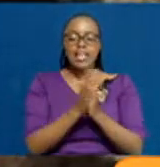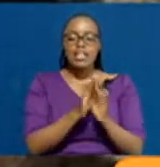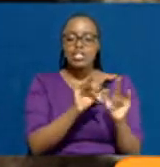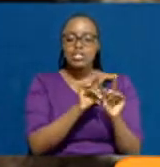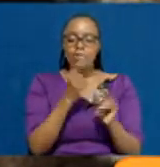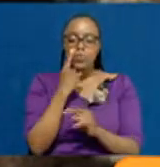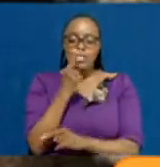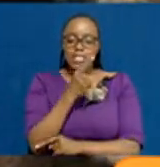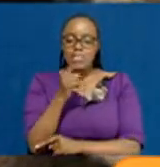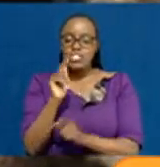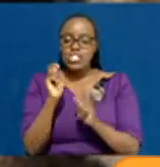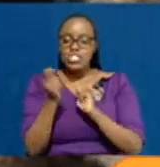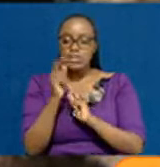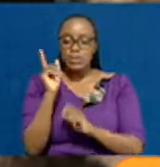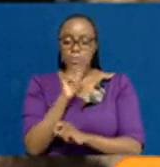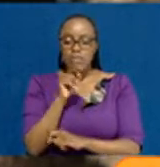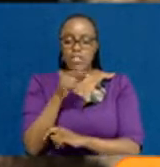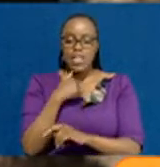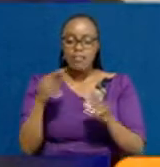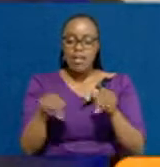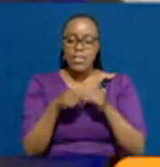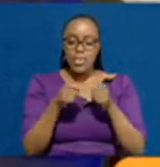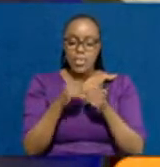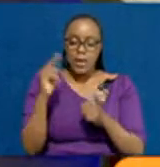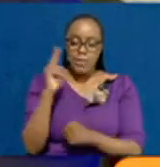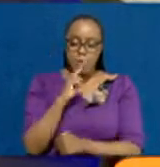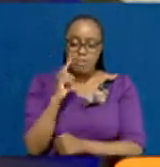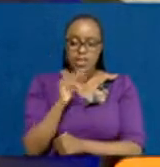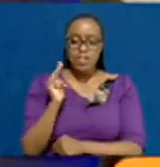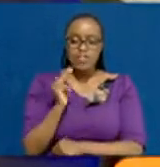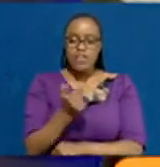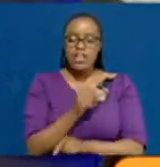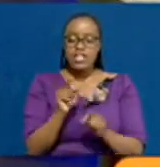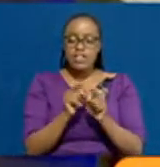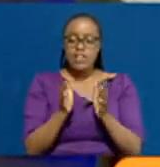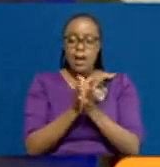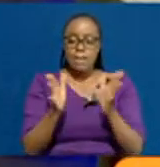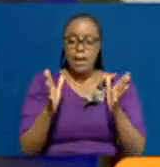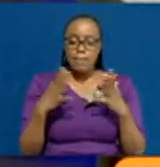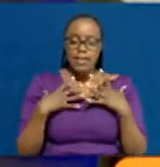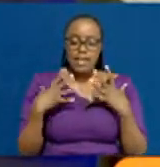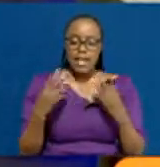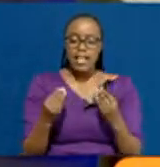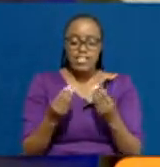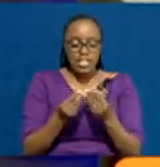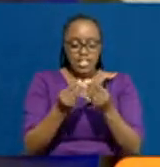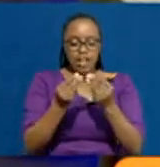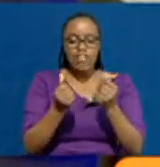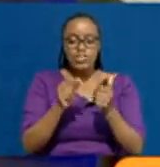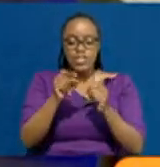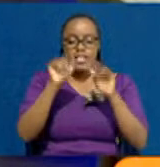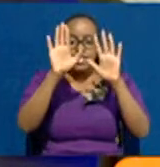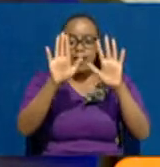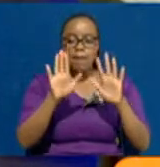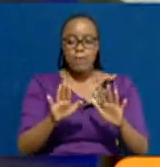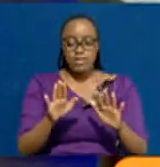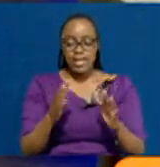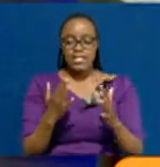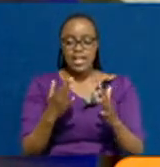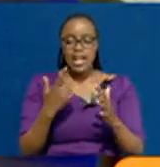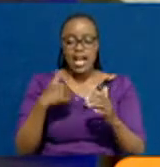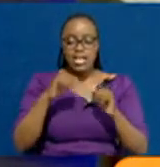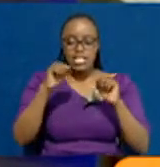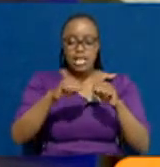has changed, that has altered that chart. And so for us as a public health intervention, it's very important that we